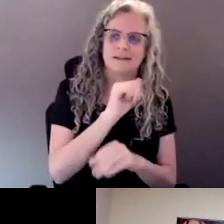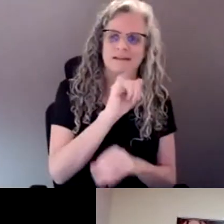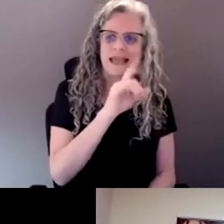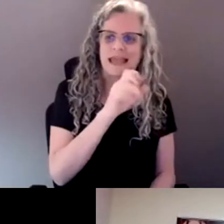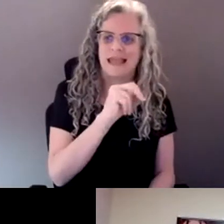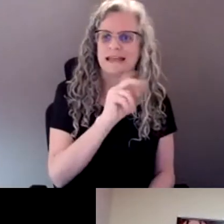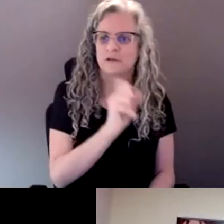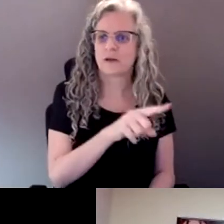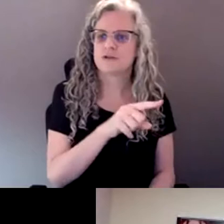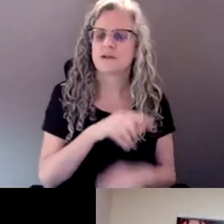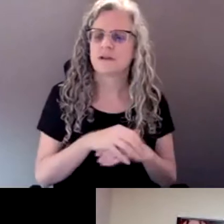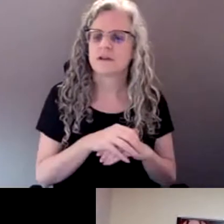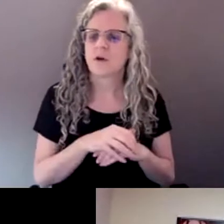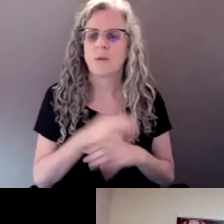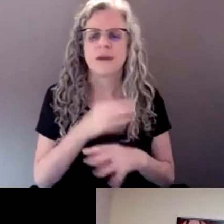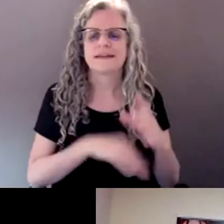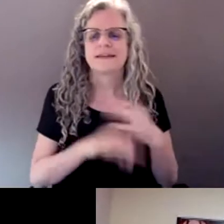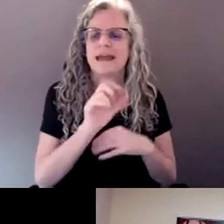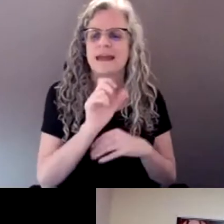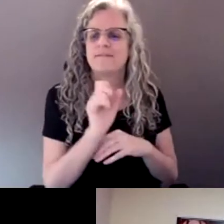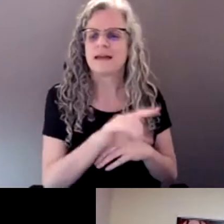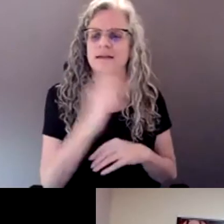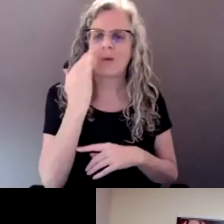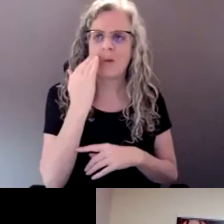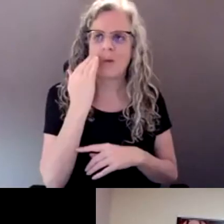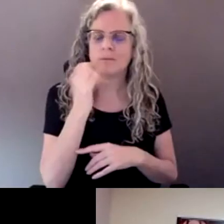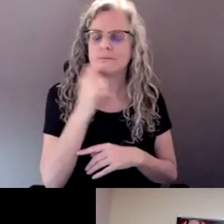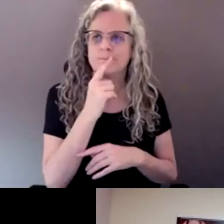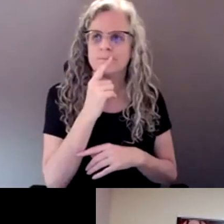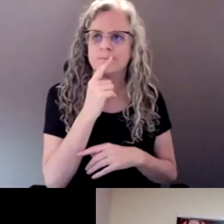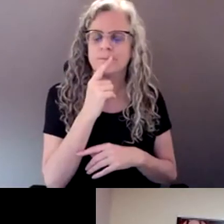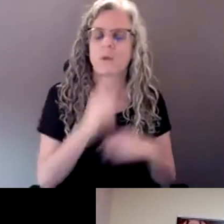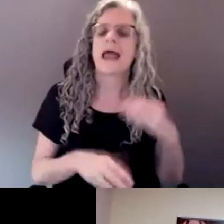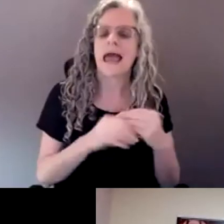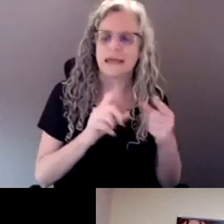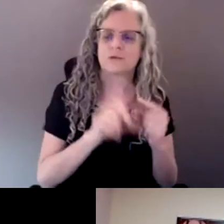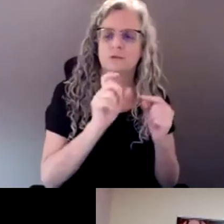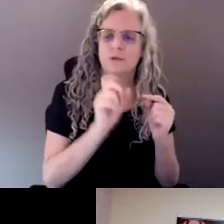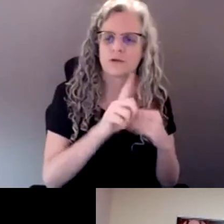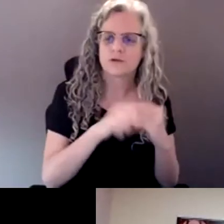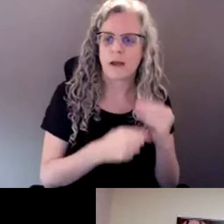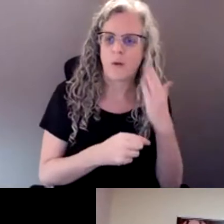But instead of the question of why, or in addition to the question of why